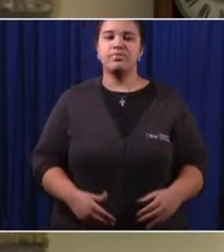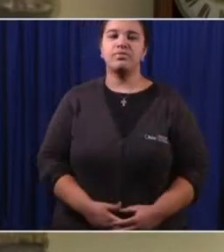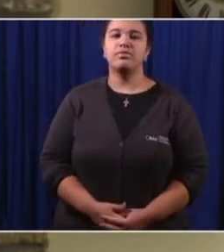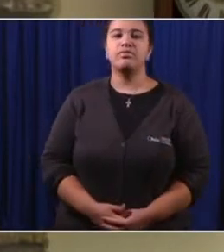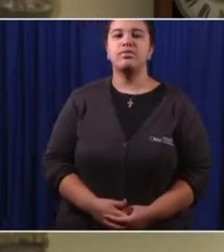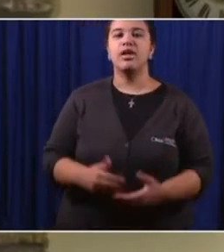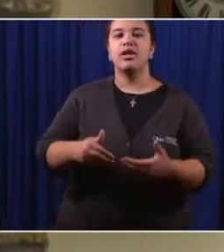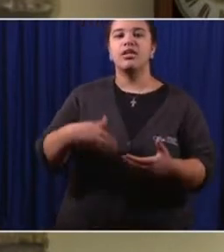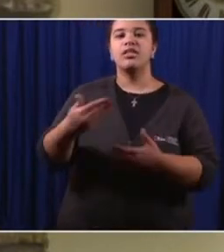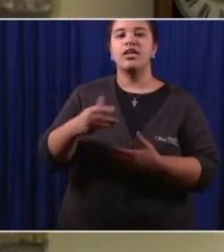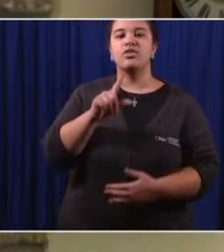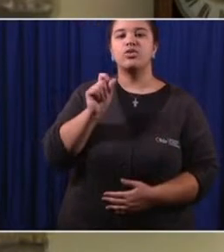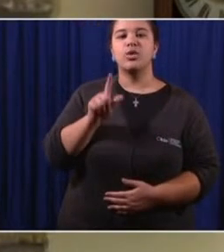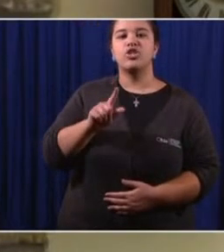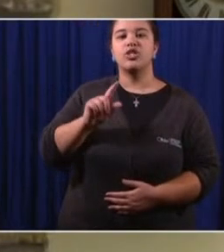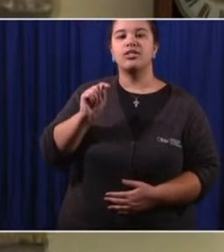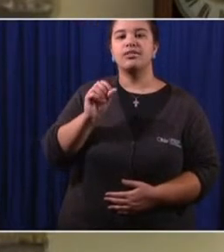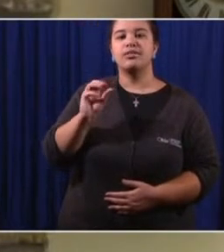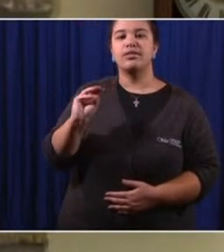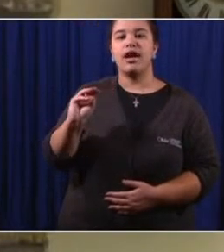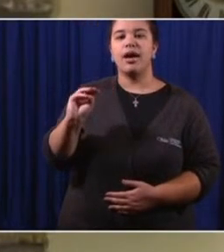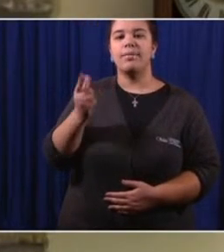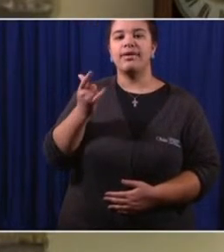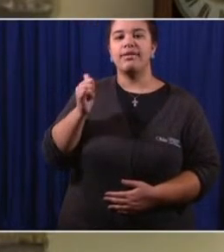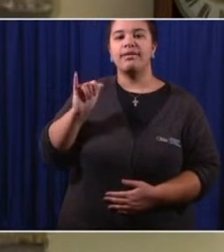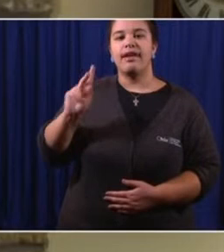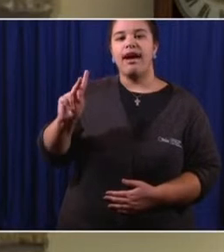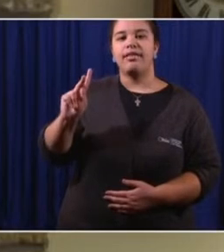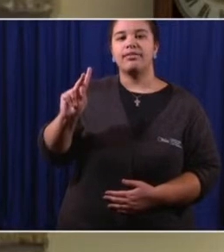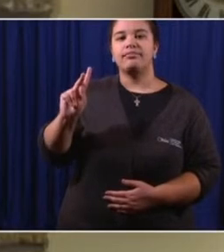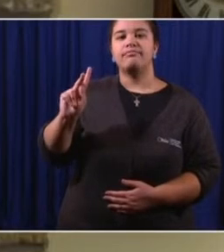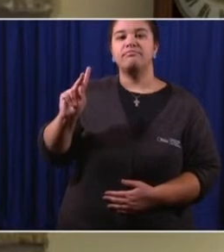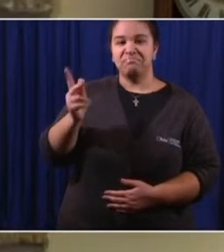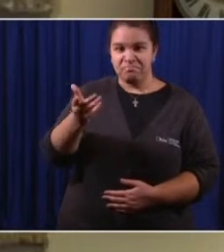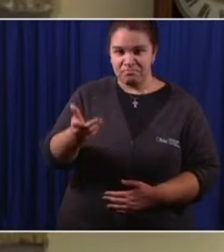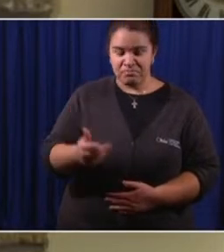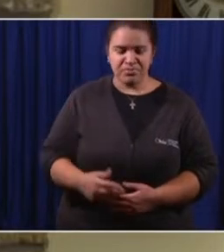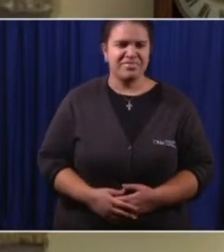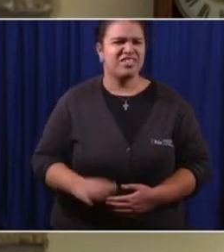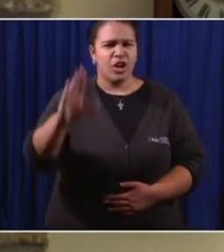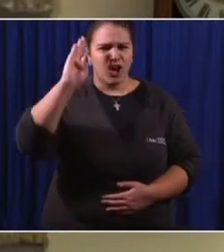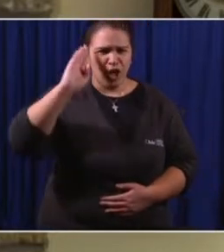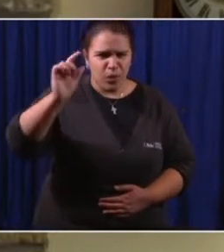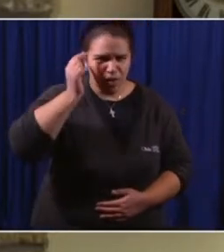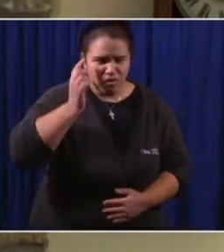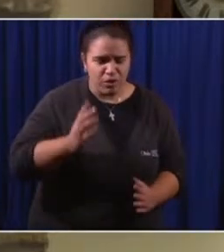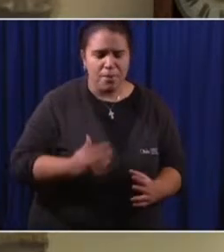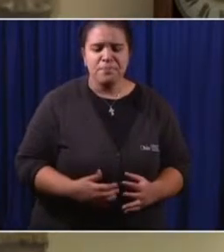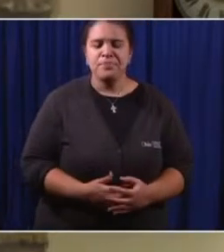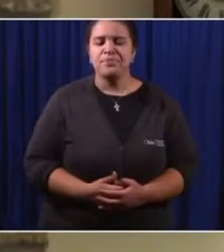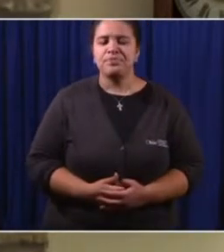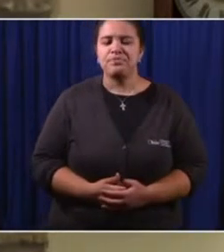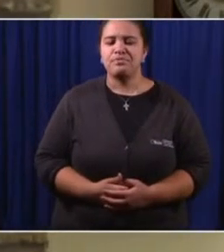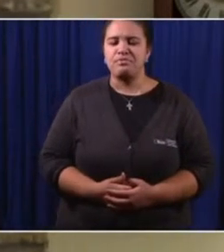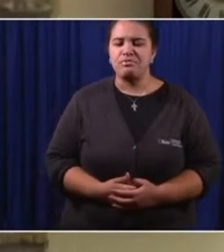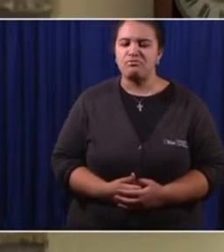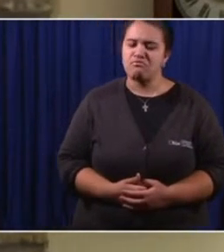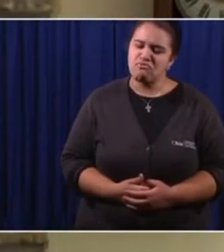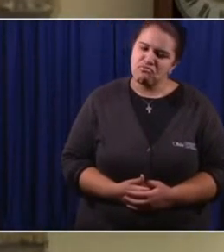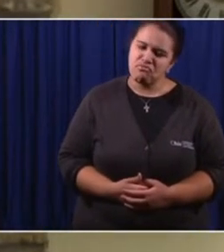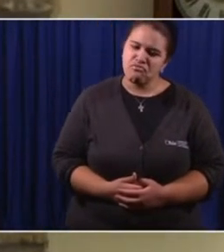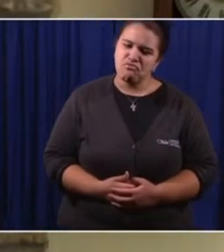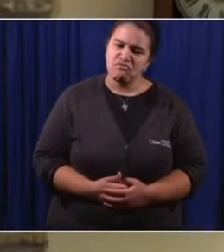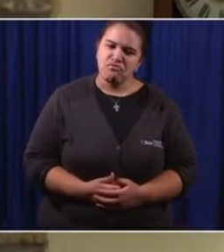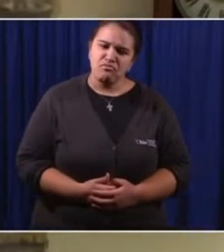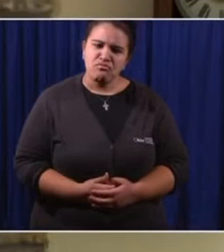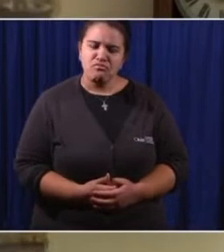Next question is from Tom Gallick at Gongwer News Service. Hi, Governor. Looks like you might be getting